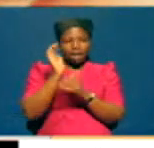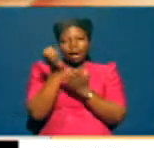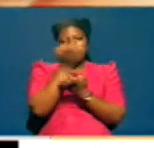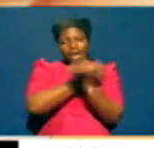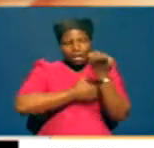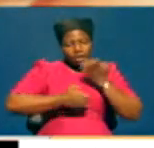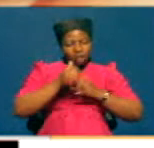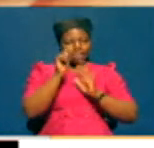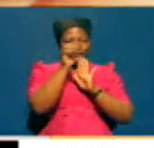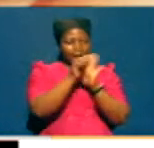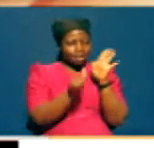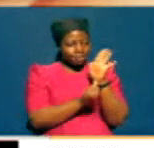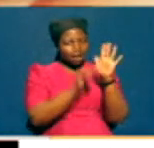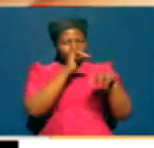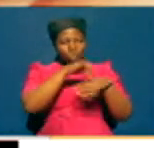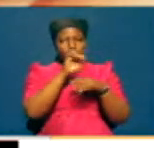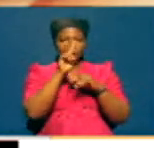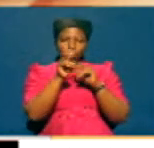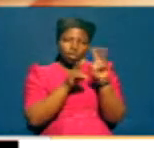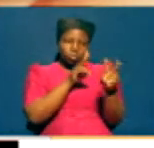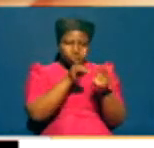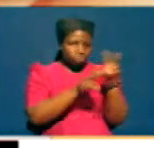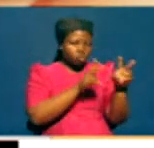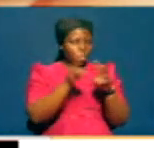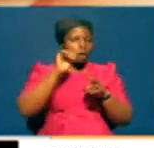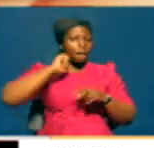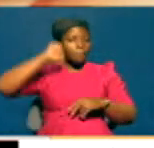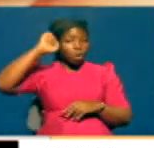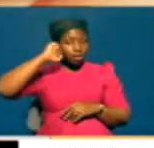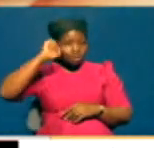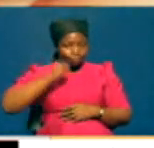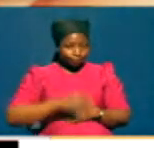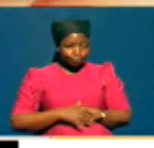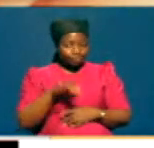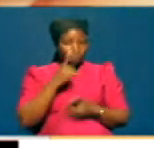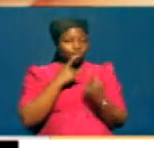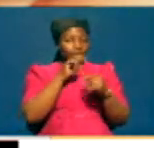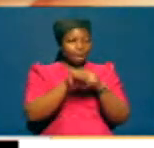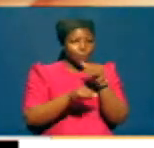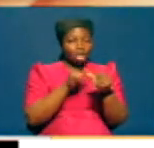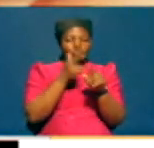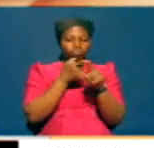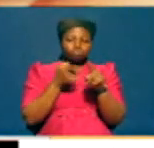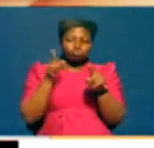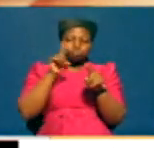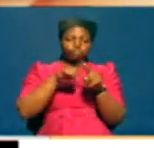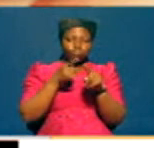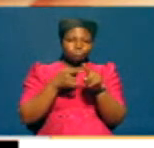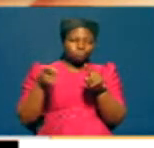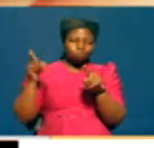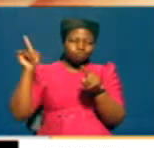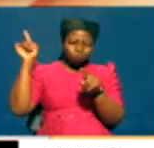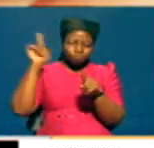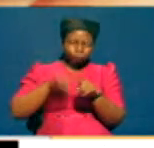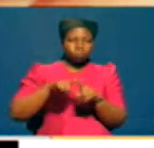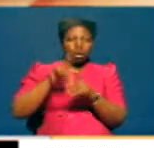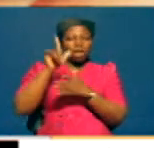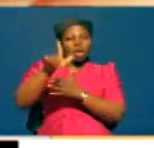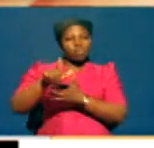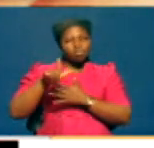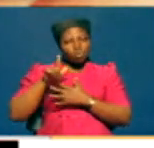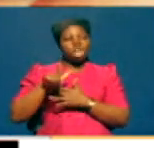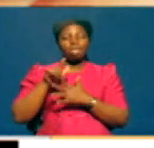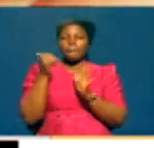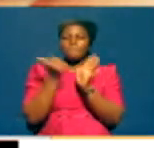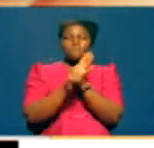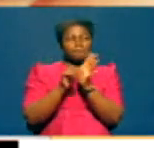2022 succession politics. And some of the things that I've been able to note is that he's talking about the rising national debt as a thorn in the flesh of many Kenyans and the tax